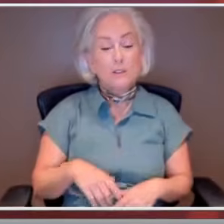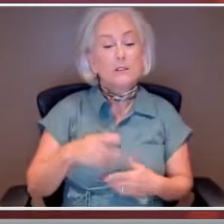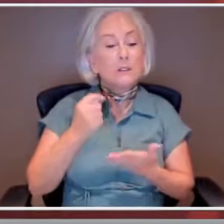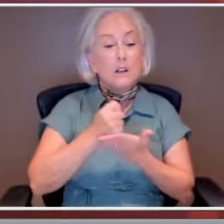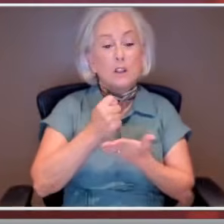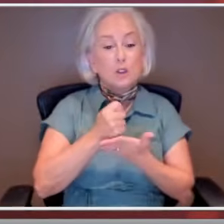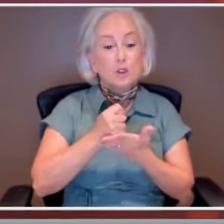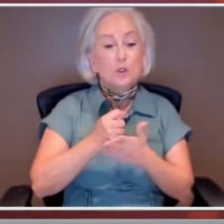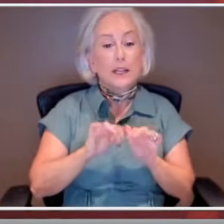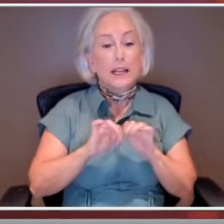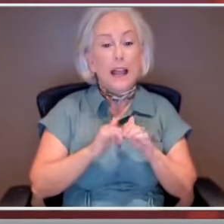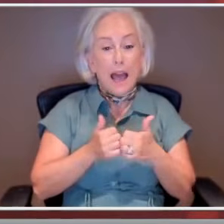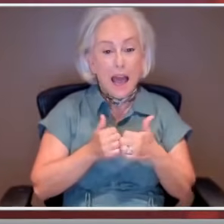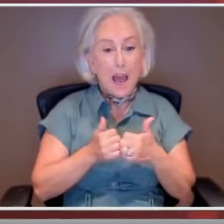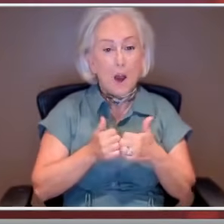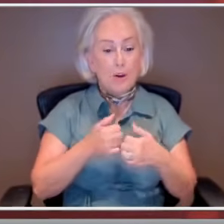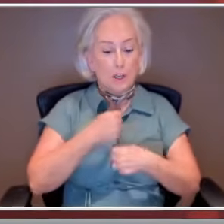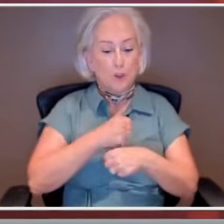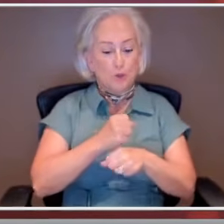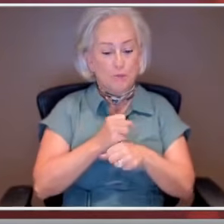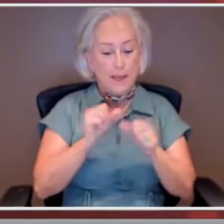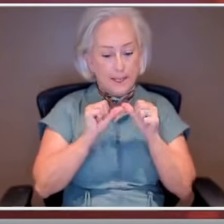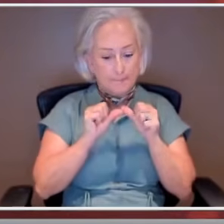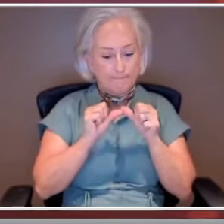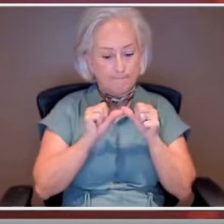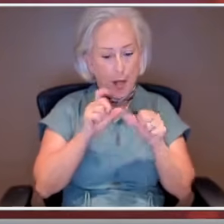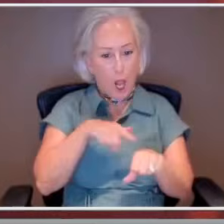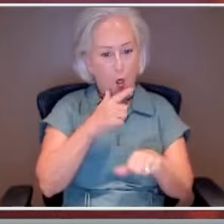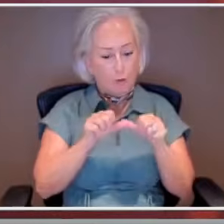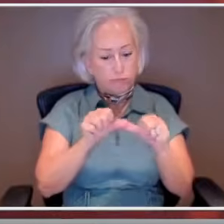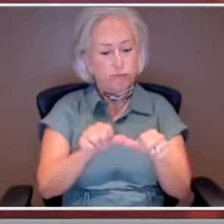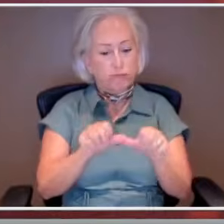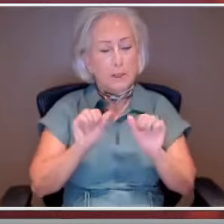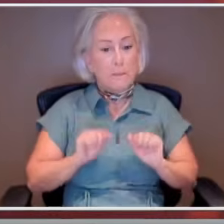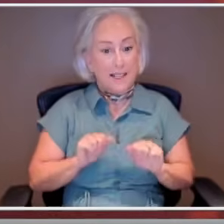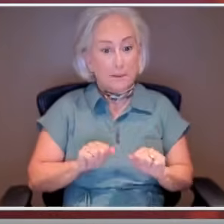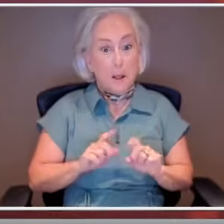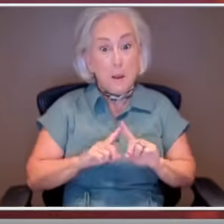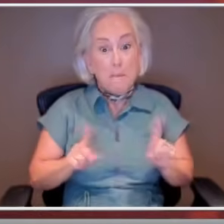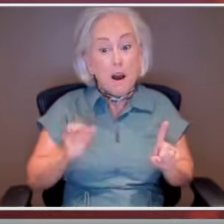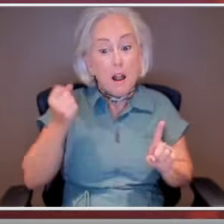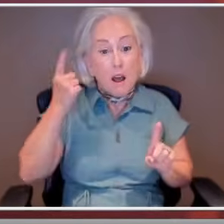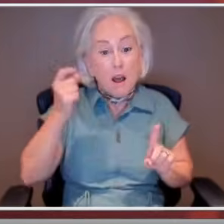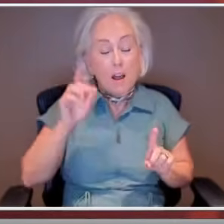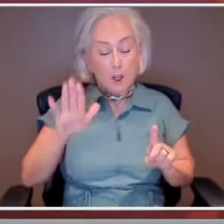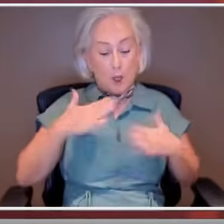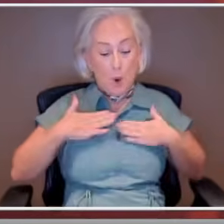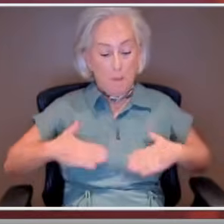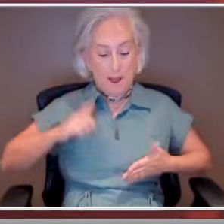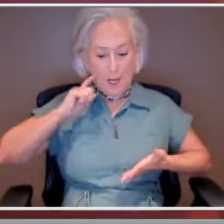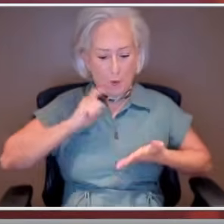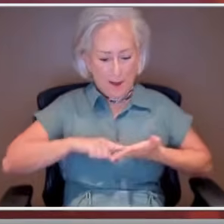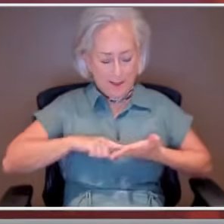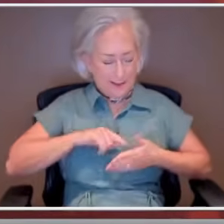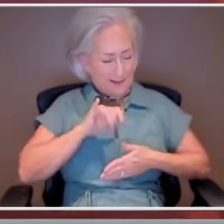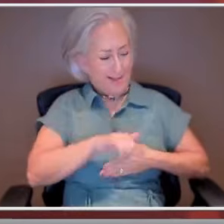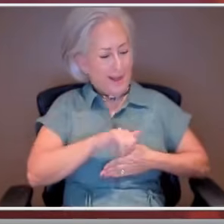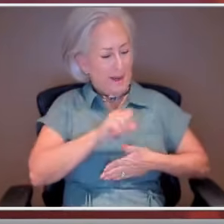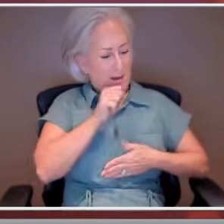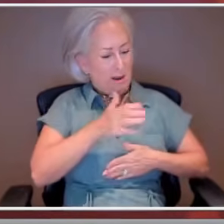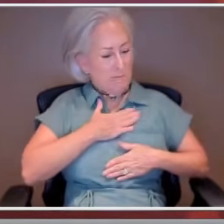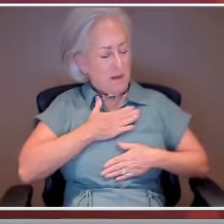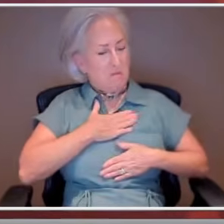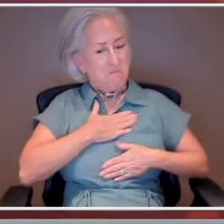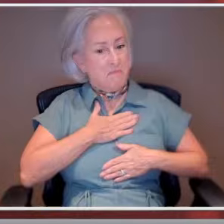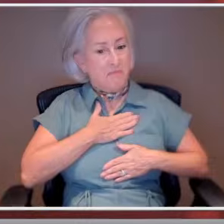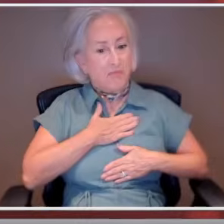make it as durable as we possibly can. But the honest truth is your body recognizes anything that's not its own. And eventually, through wear